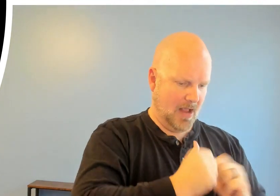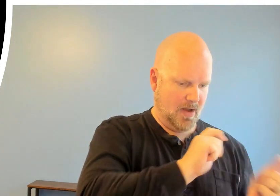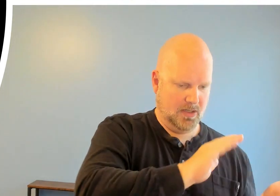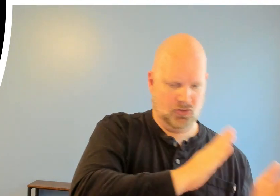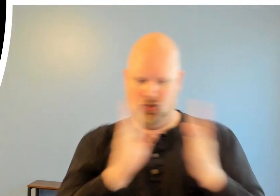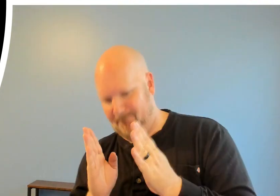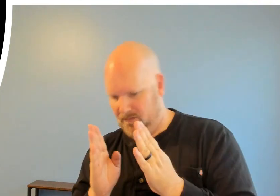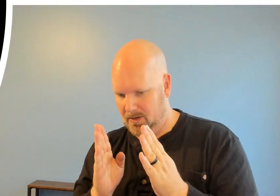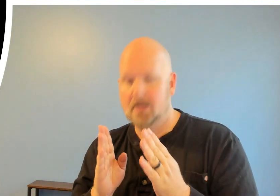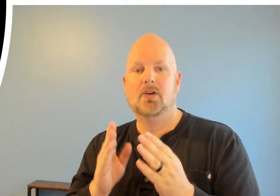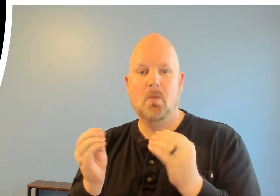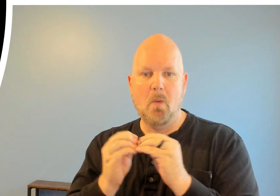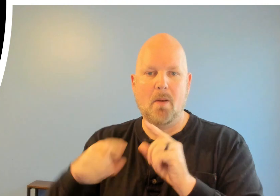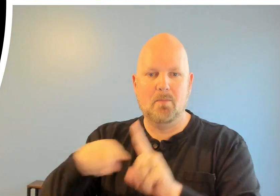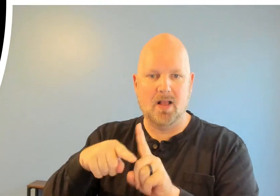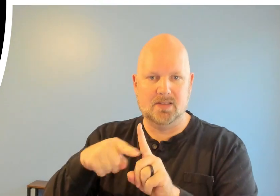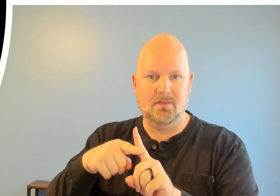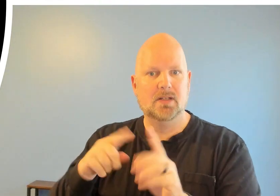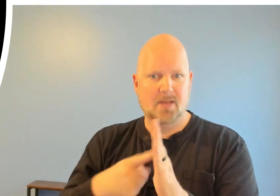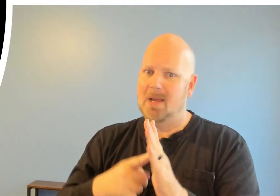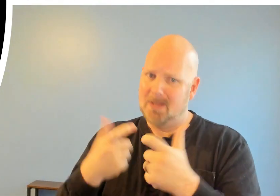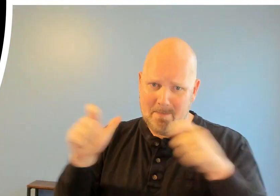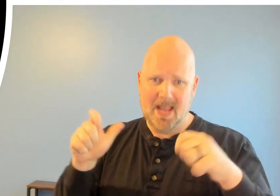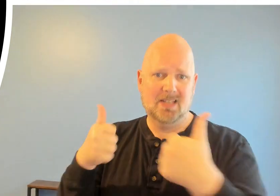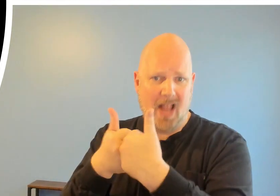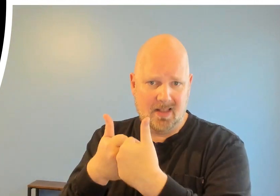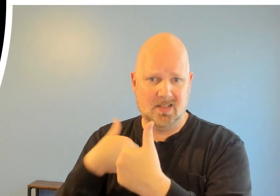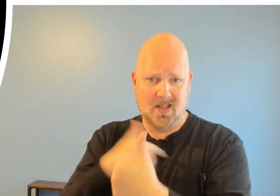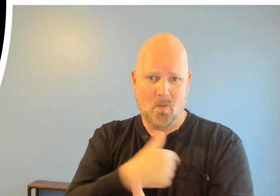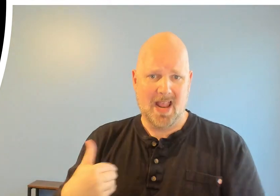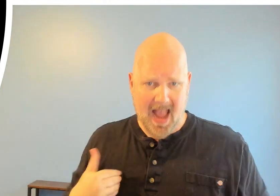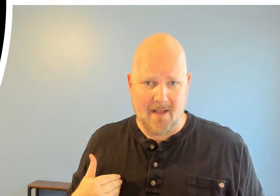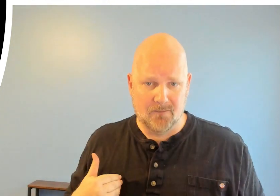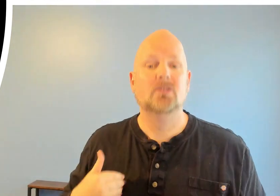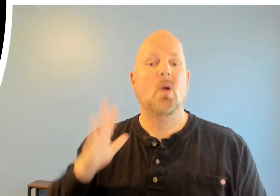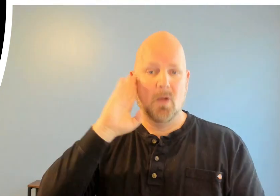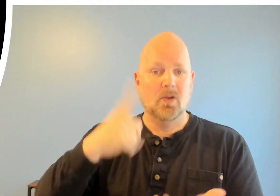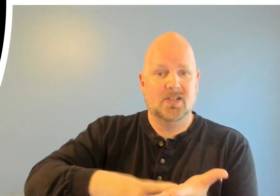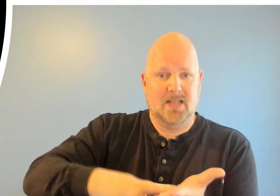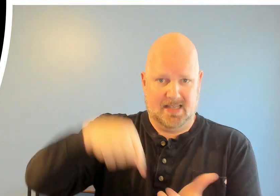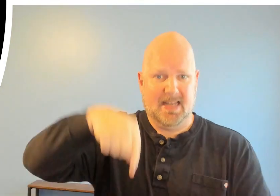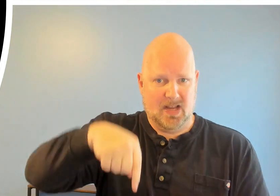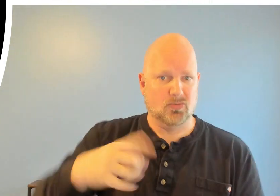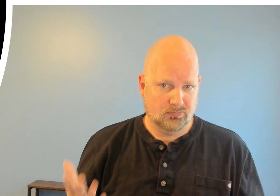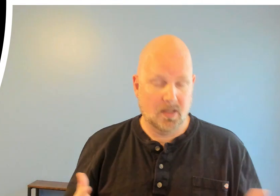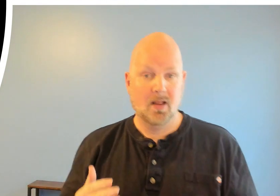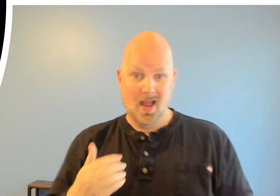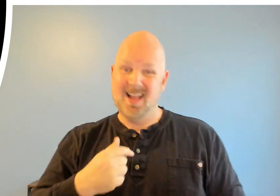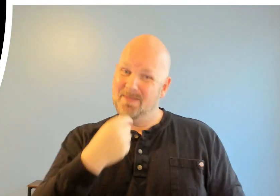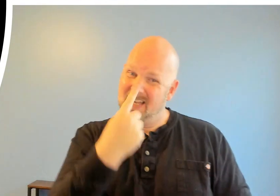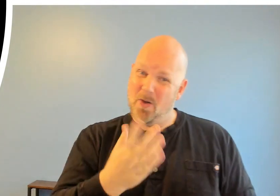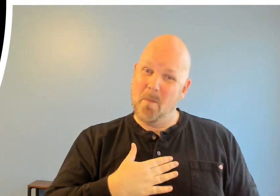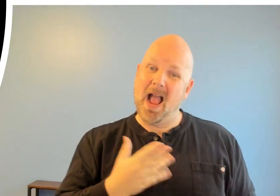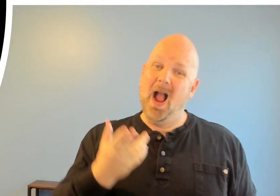on life and being able to overcome some pretty big challenges sometimes that we have. So that's what we're going to talk about here as well. I can tell you